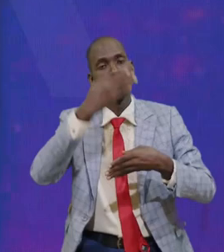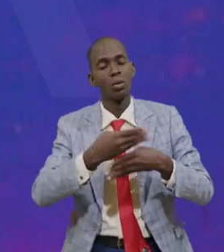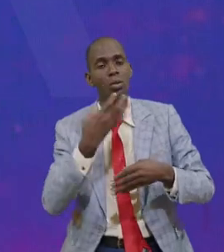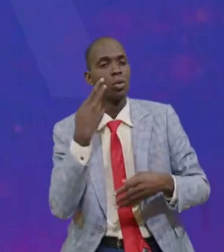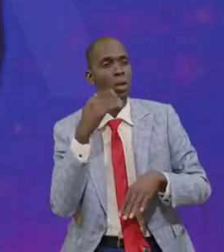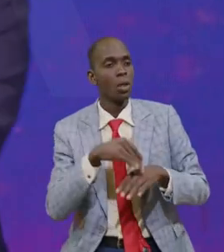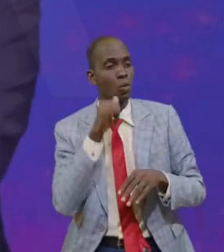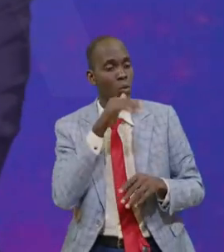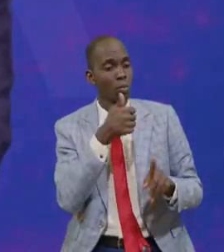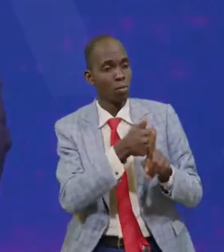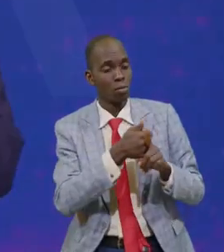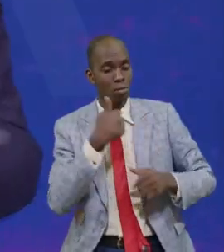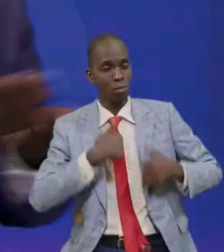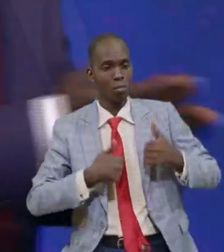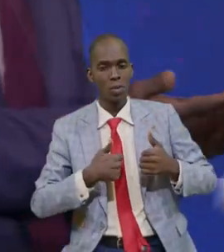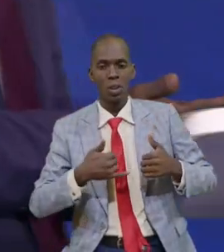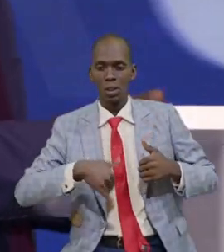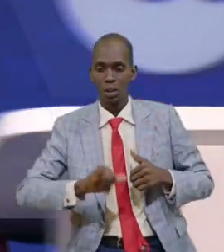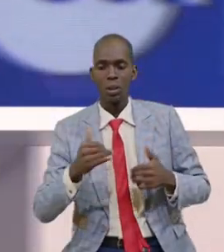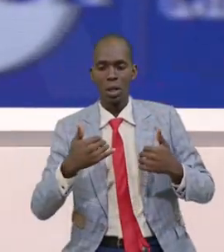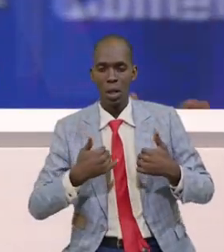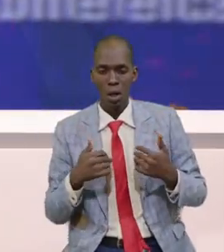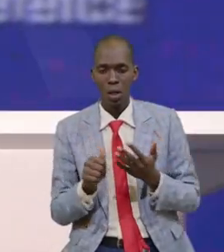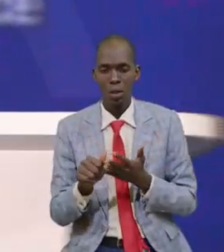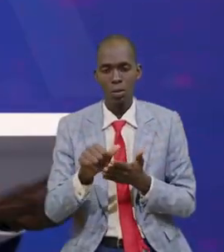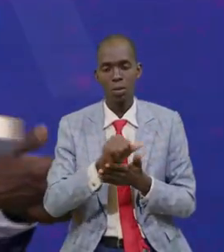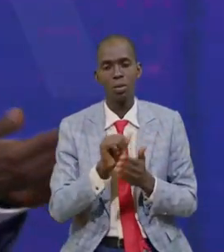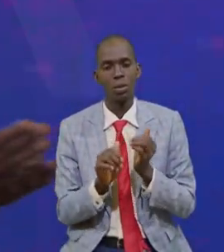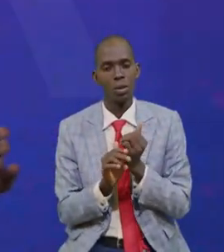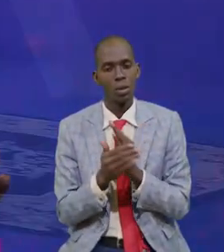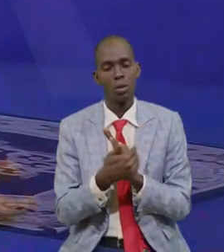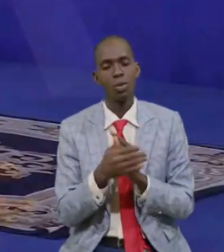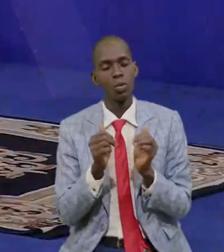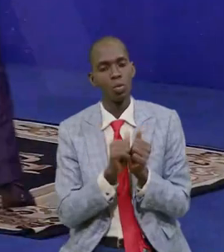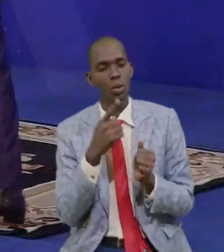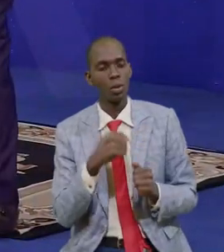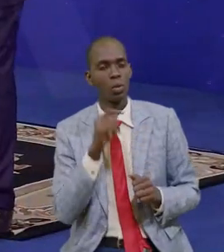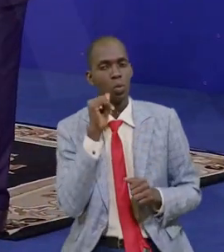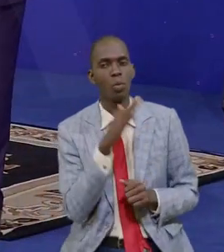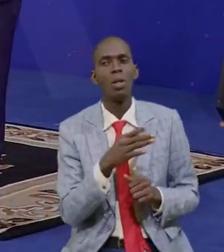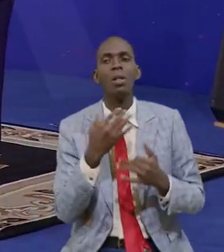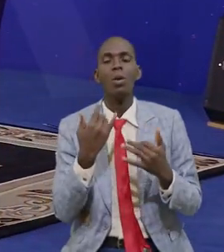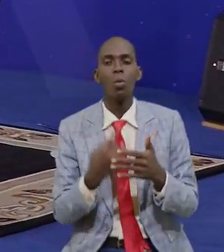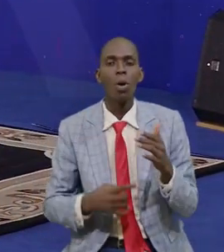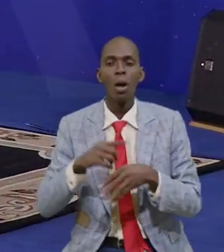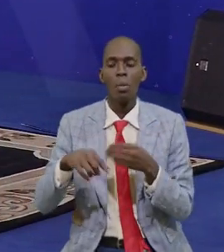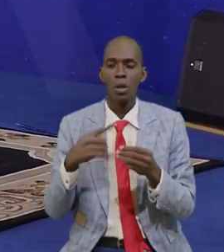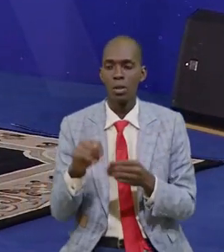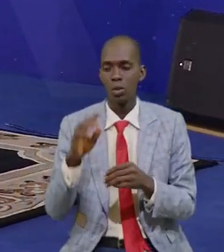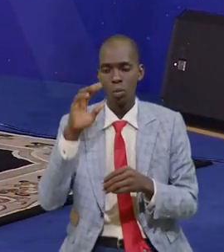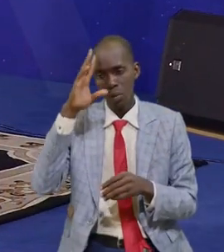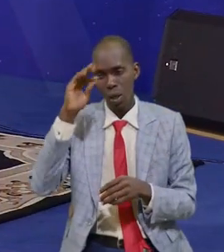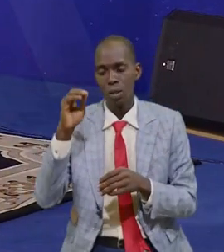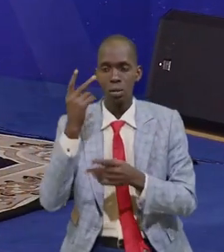herself, committed adultery and murder. How about the Mr. Prophet that takes the woman and undresses the